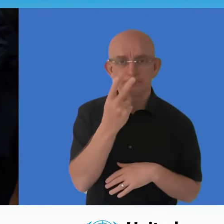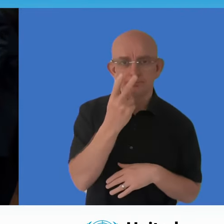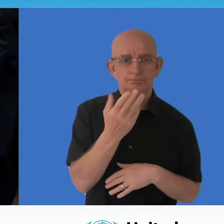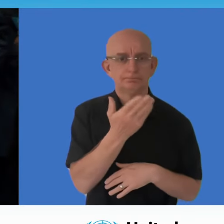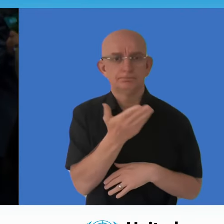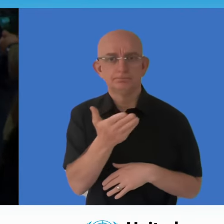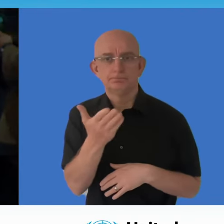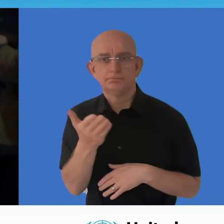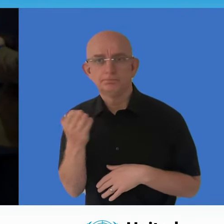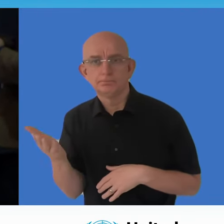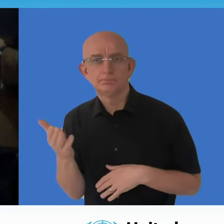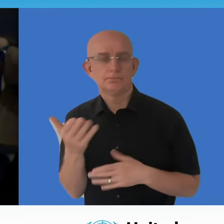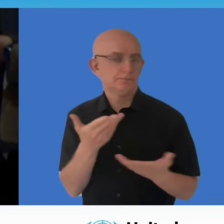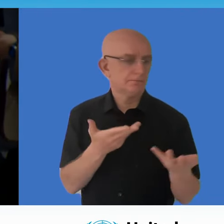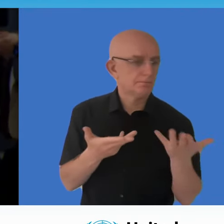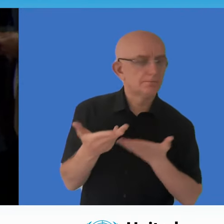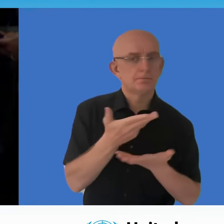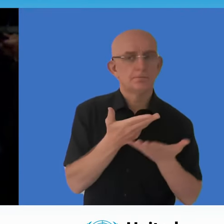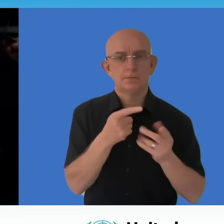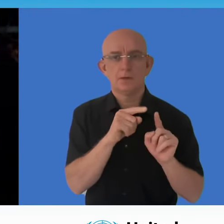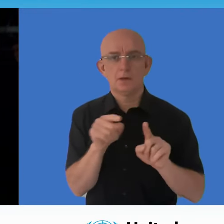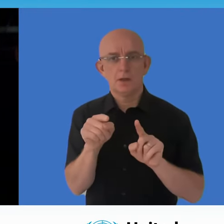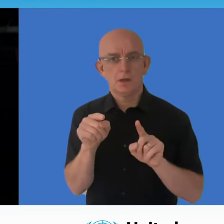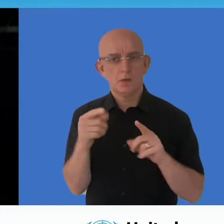bringing youth from all around the world.